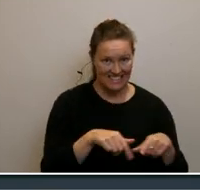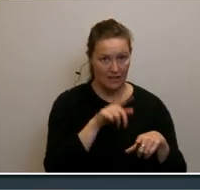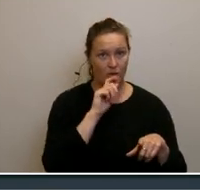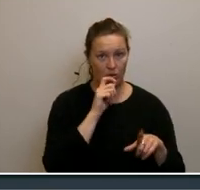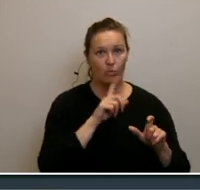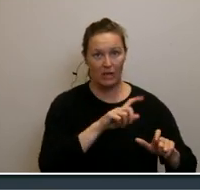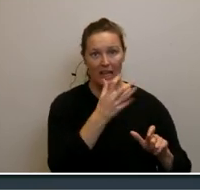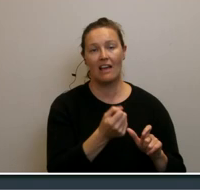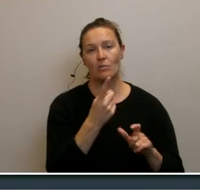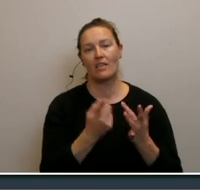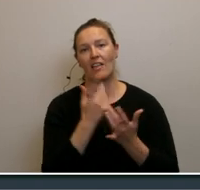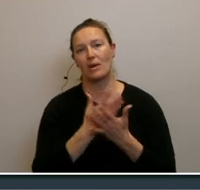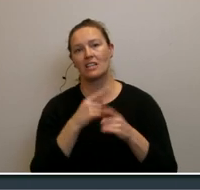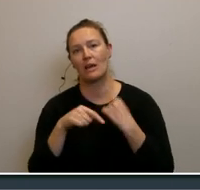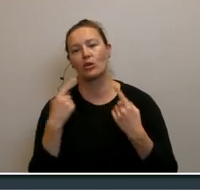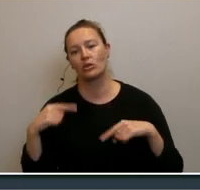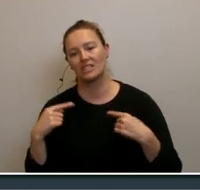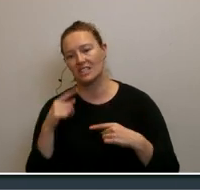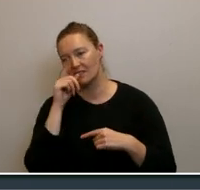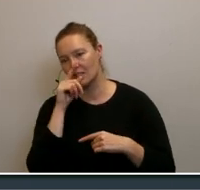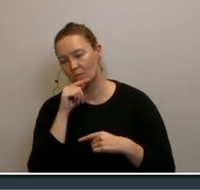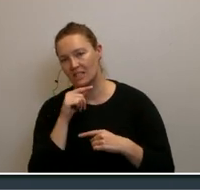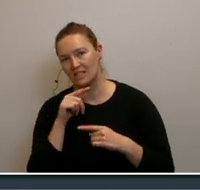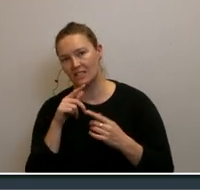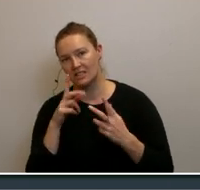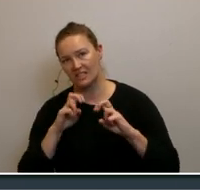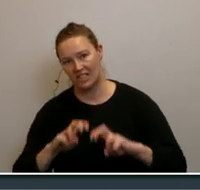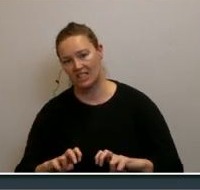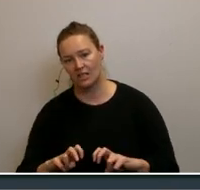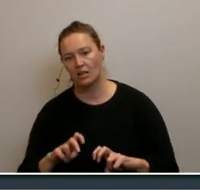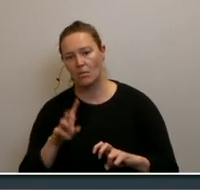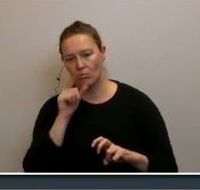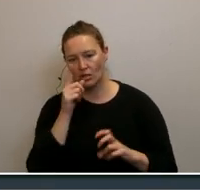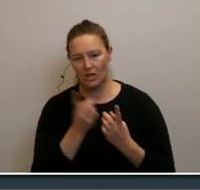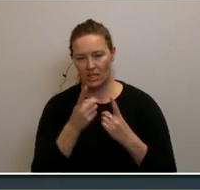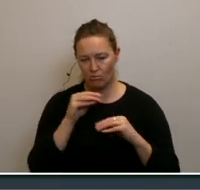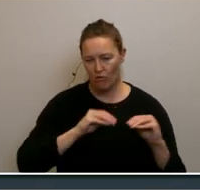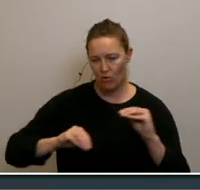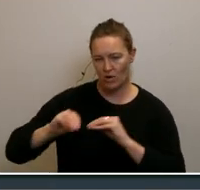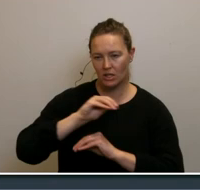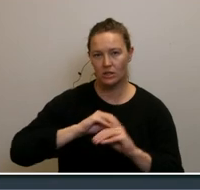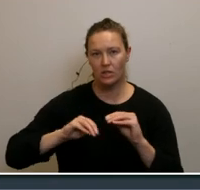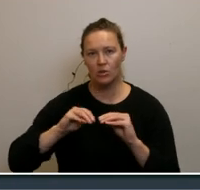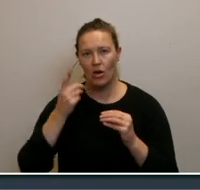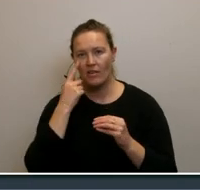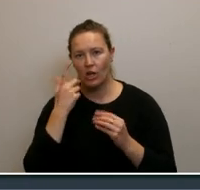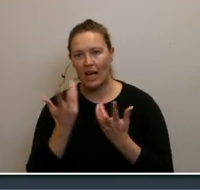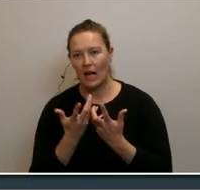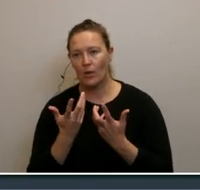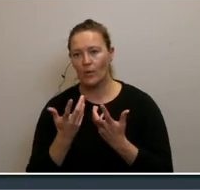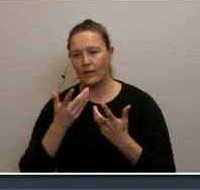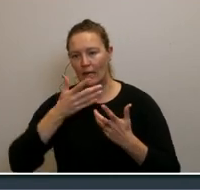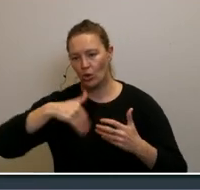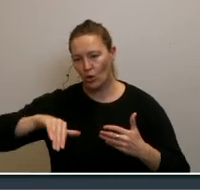of the consenting feasibility study, we will look at moving things around, which will include looking at the coastal processes and how sand's